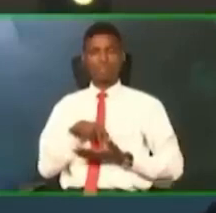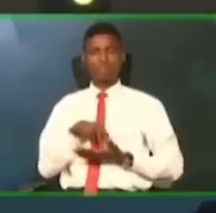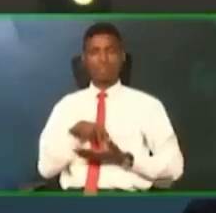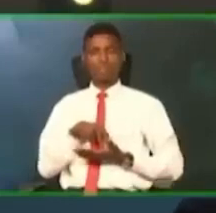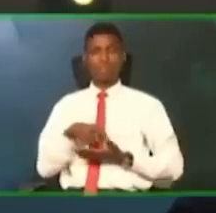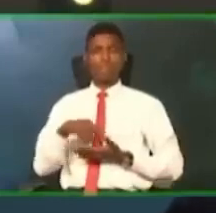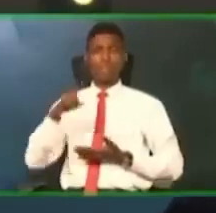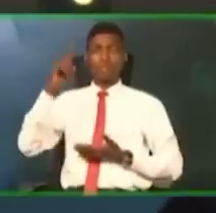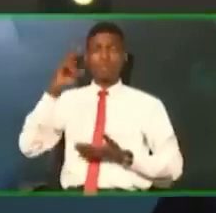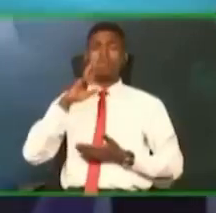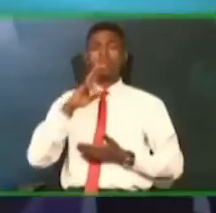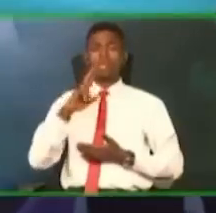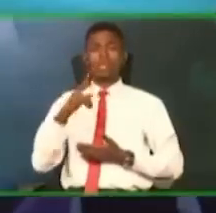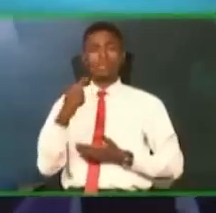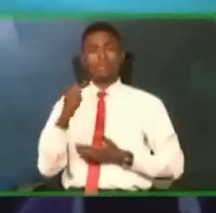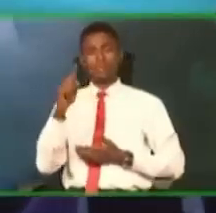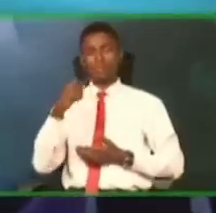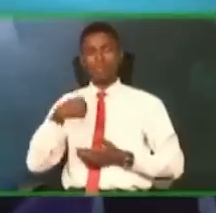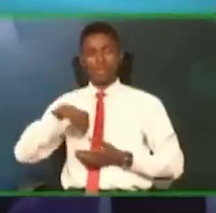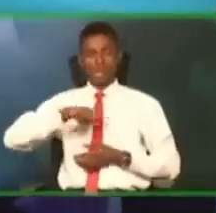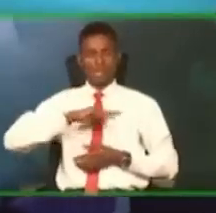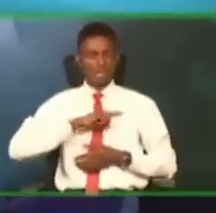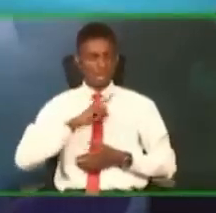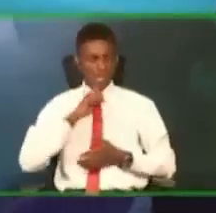You are the one that we